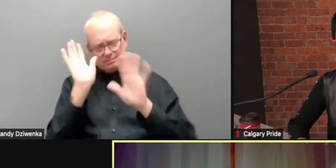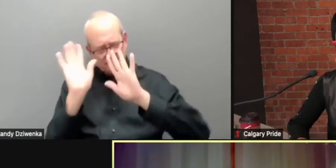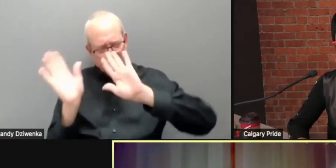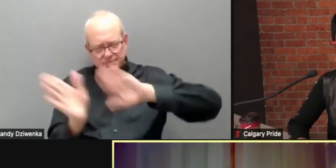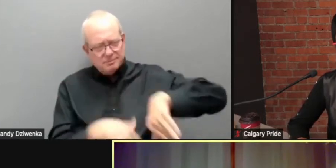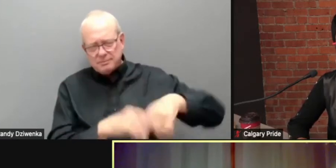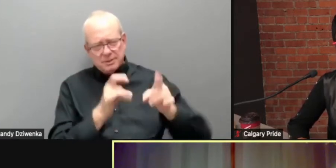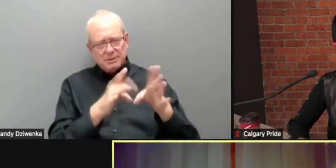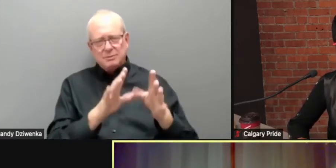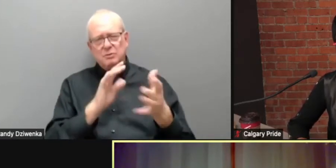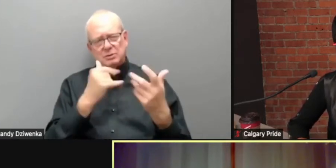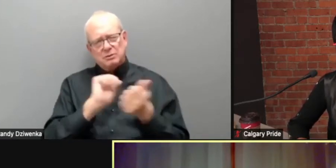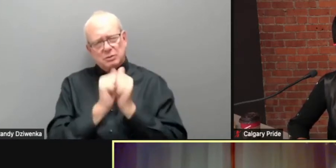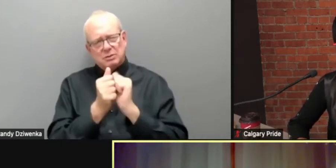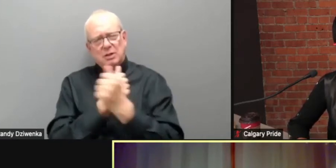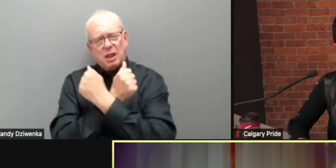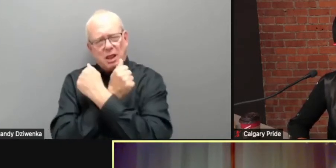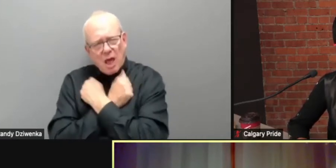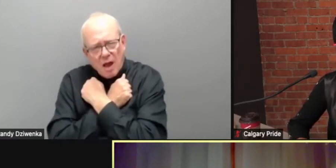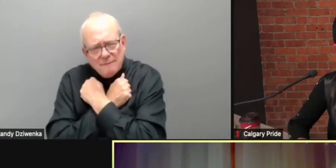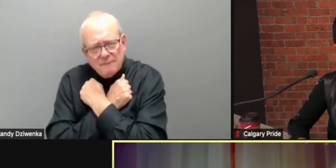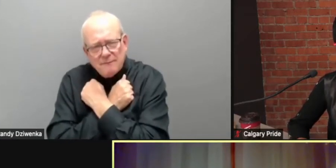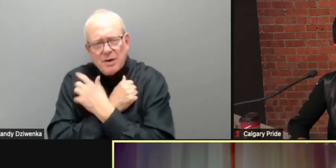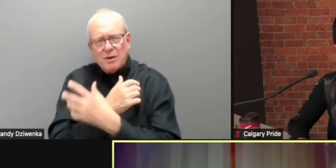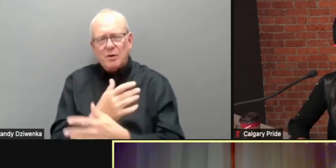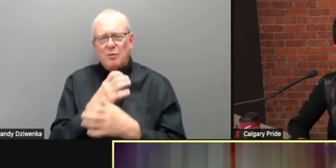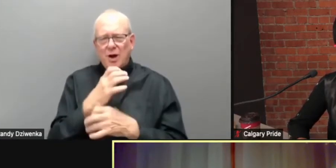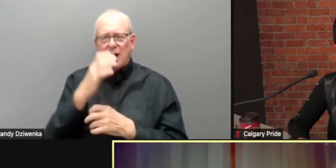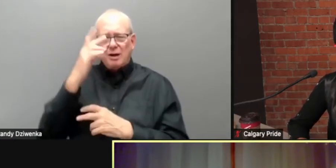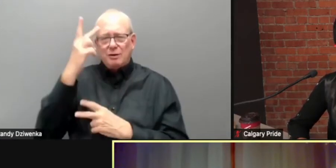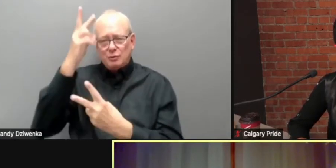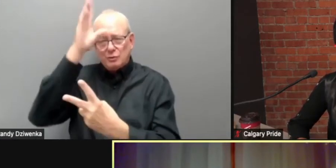walking on the street. I sometimes even to today tell him,